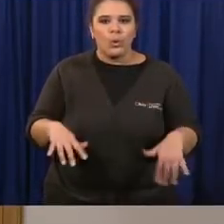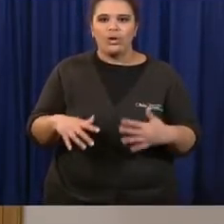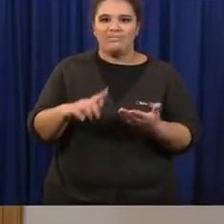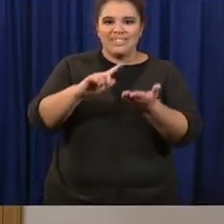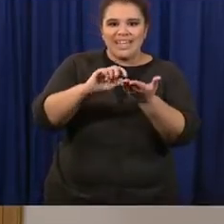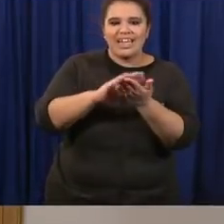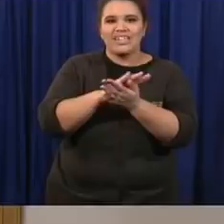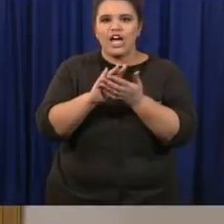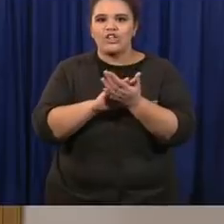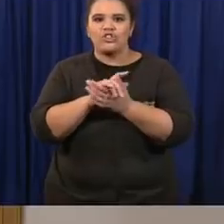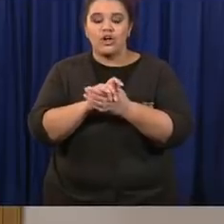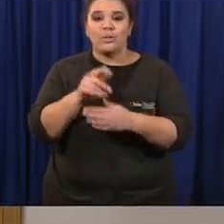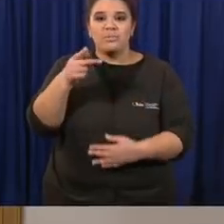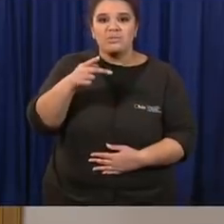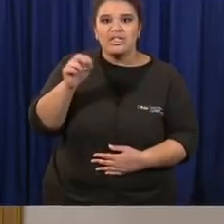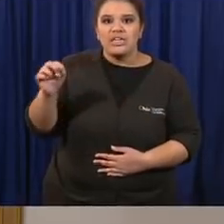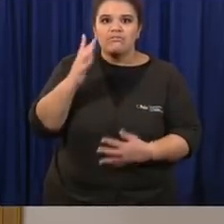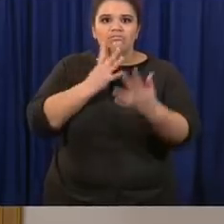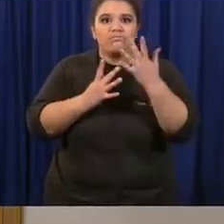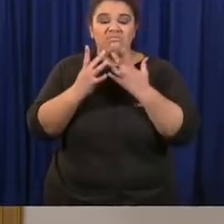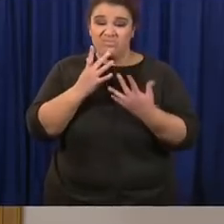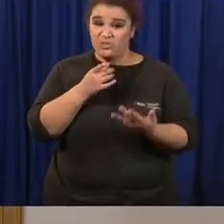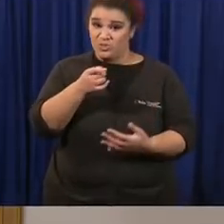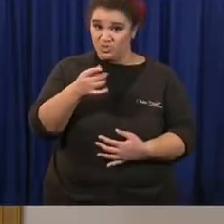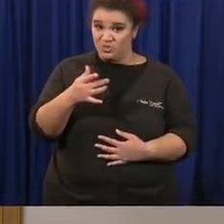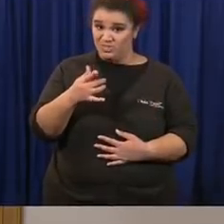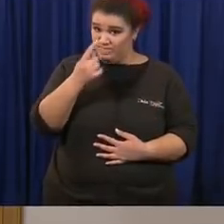inmates and prison workers are safe from the coronavirus?